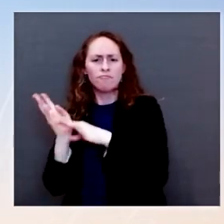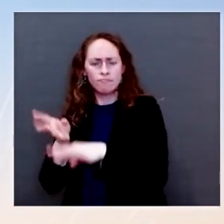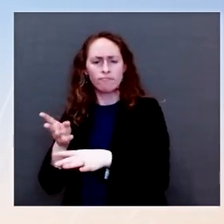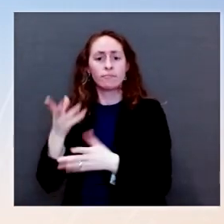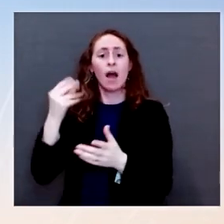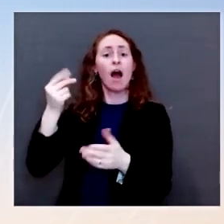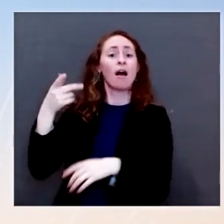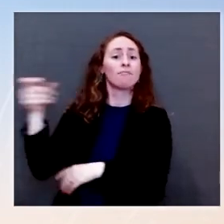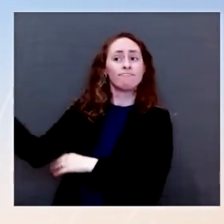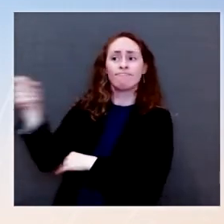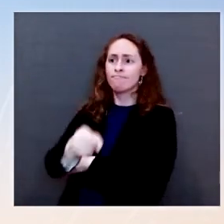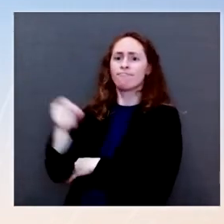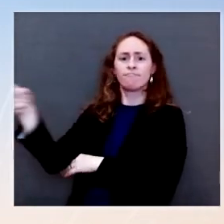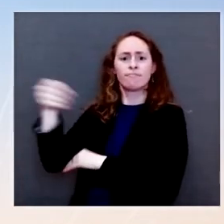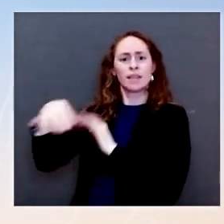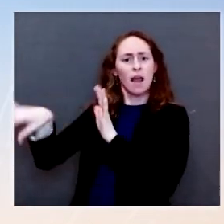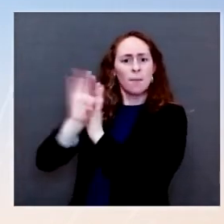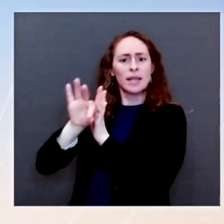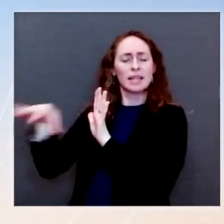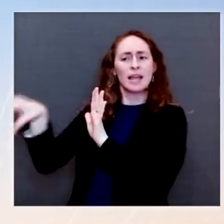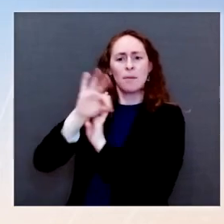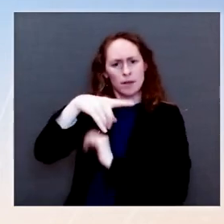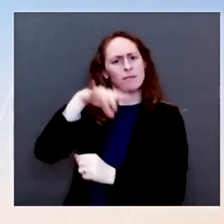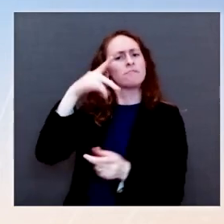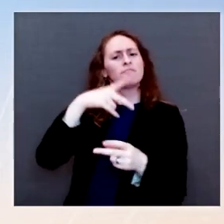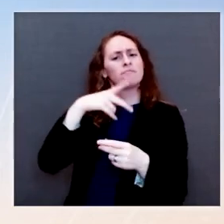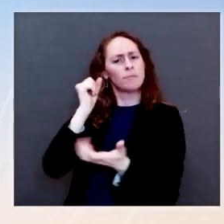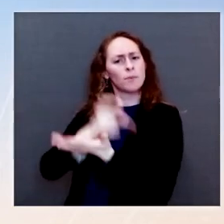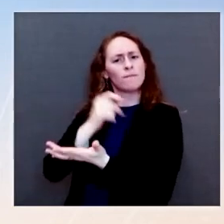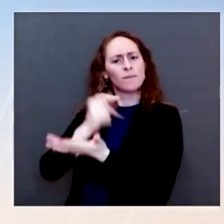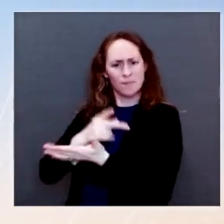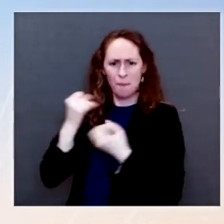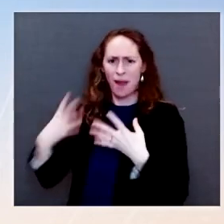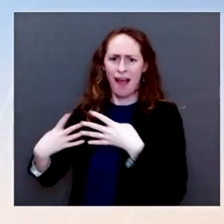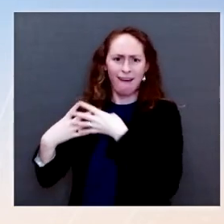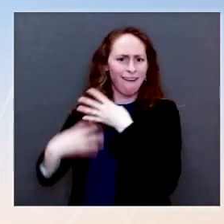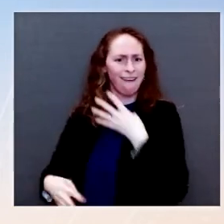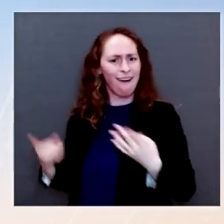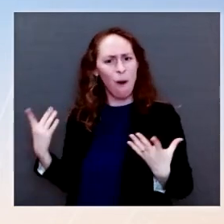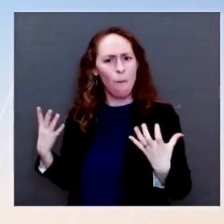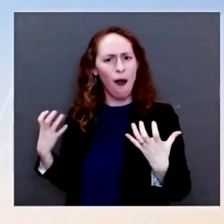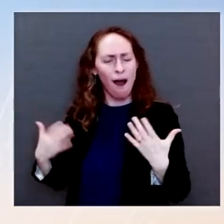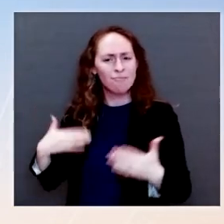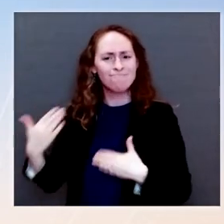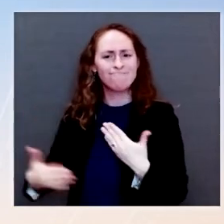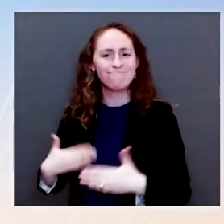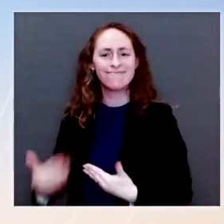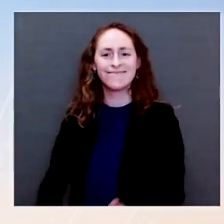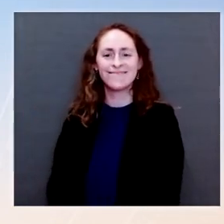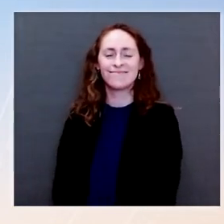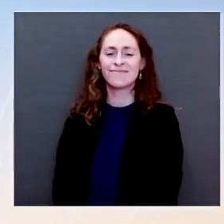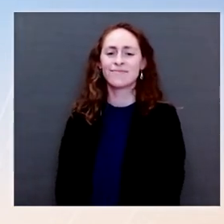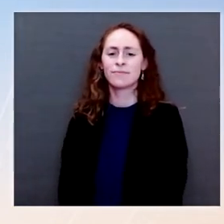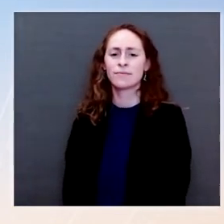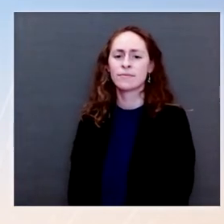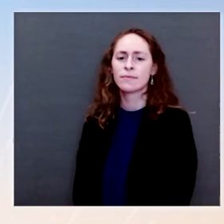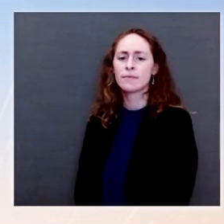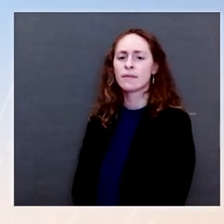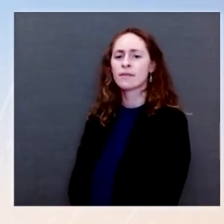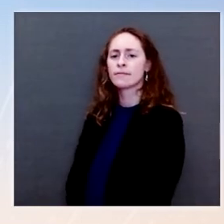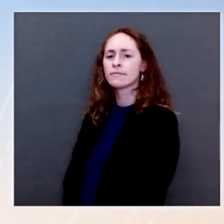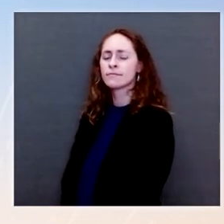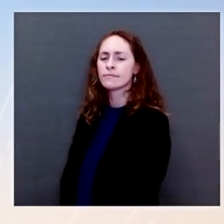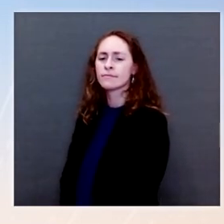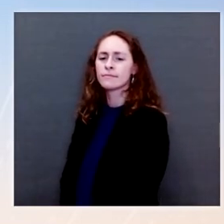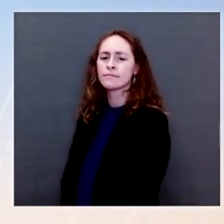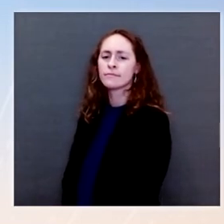Are you going to do a readout later of these leader calls? Oh, after the call this afternoon? Yes, I expect we will. And then lastly, did